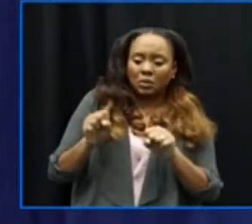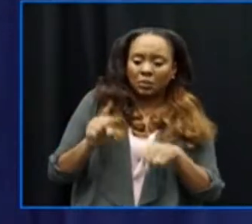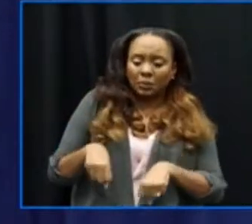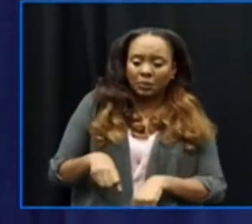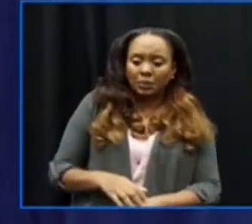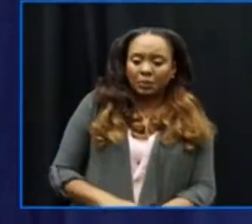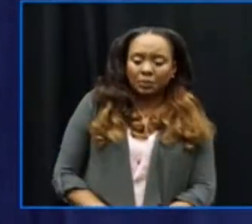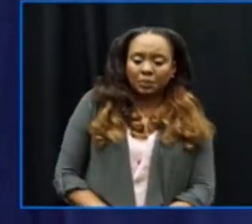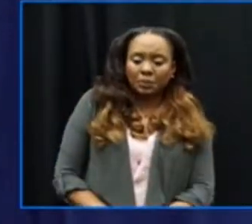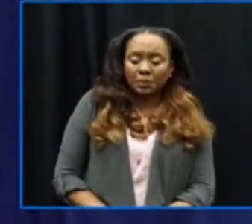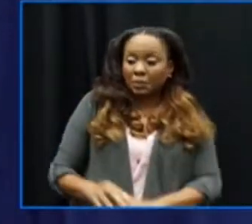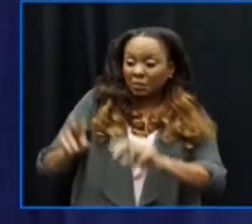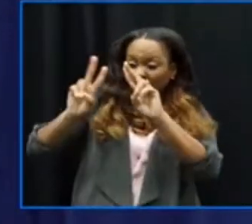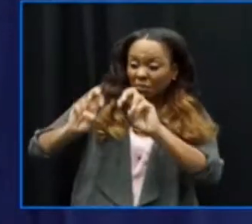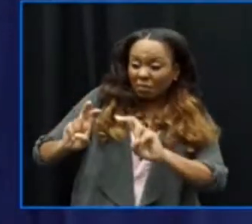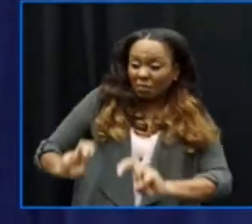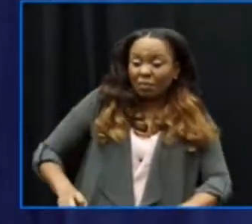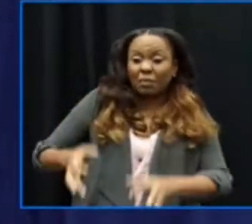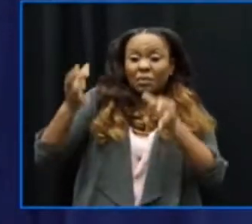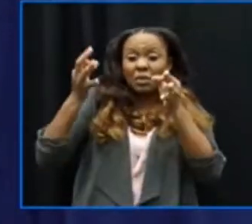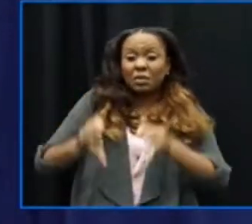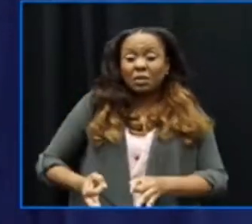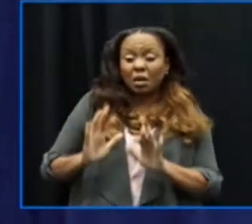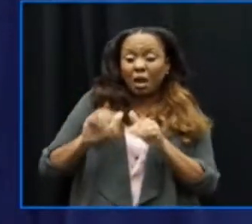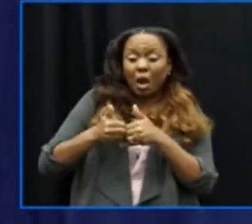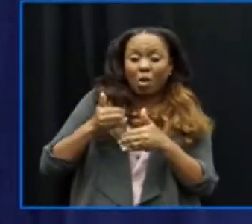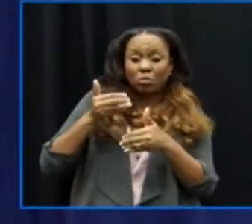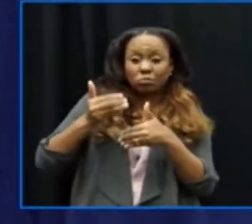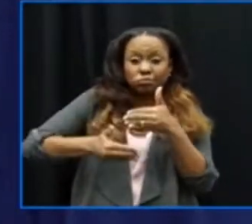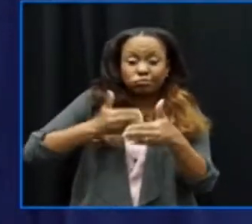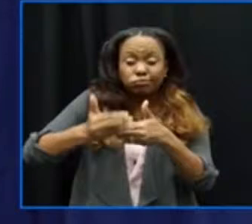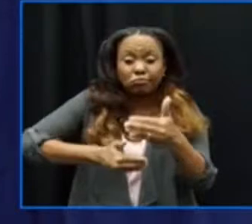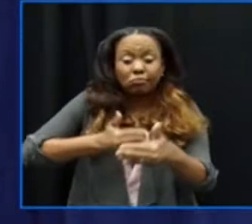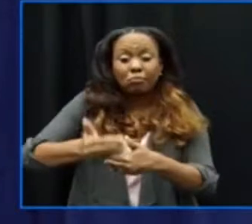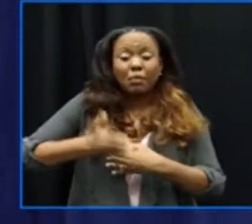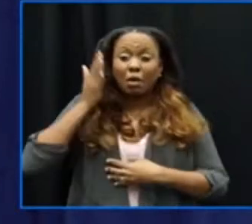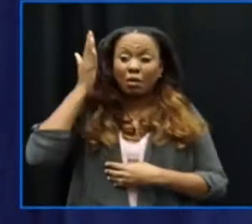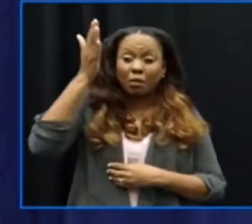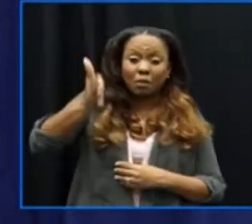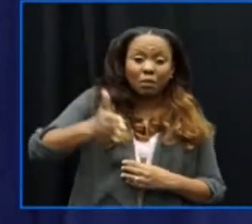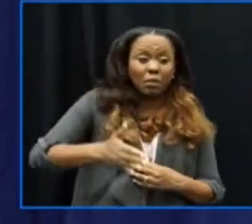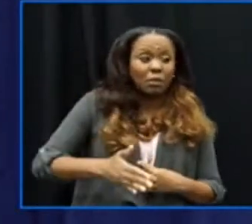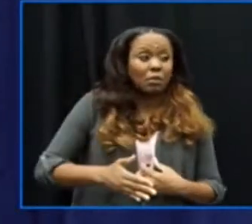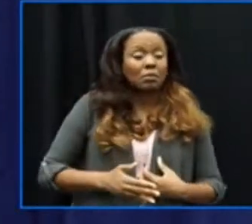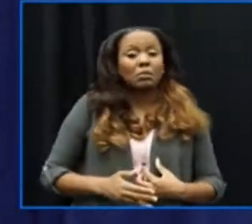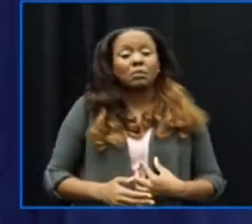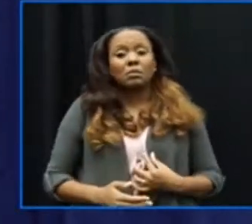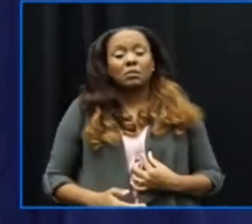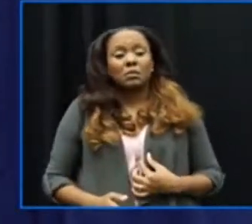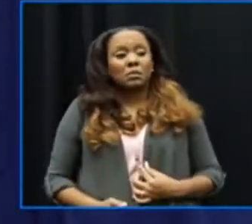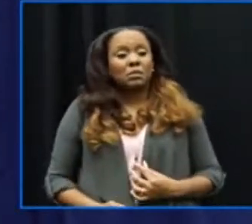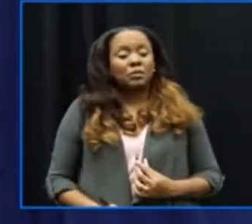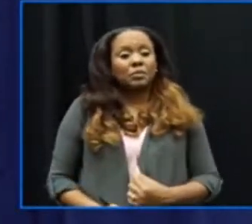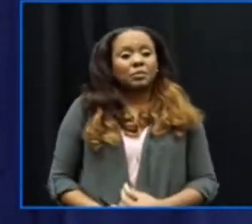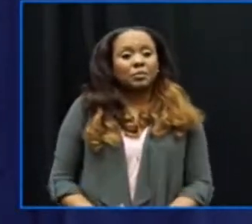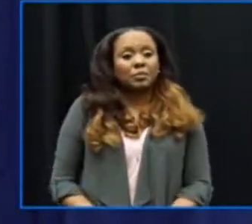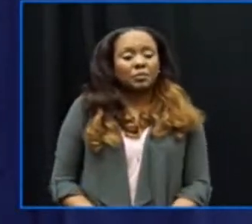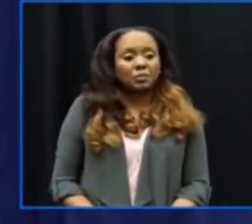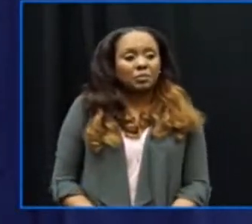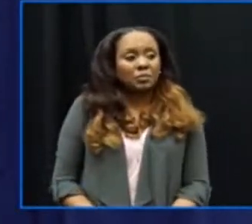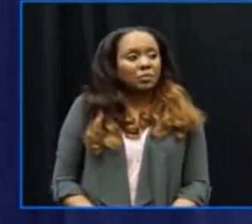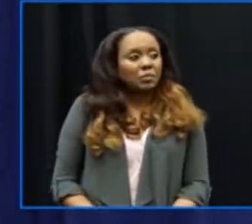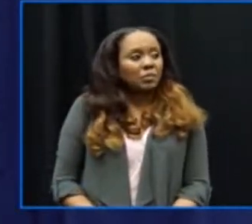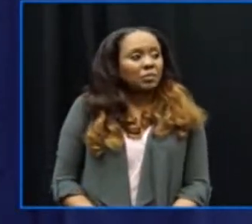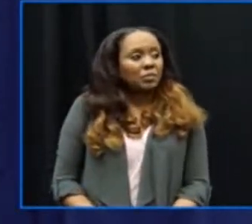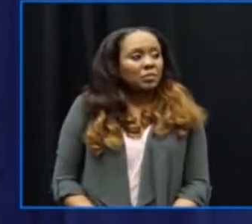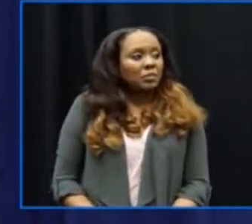then decide on the best way forward to ensure that we can secure the NIS for generations to come.